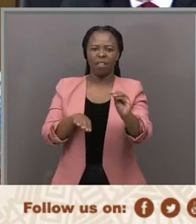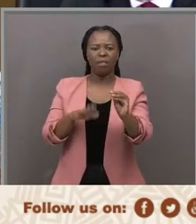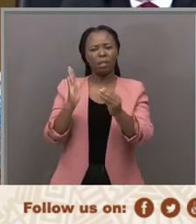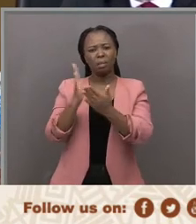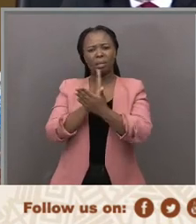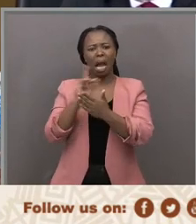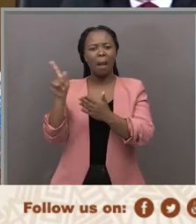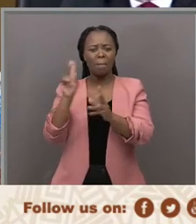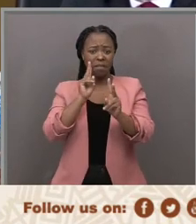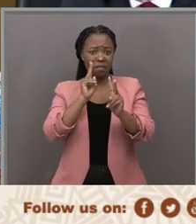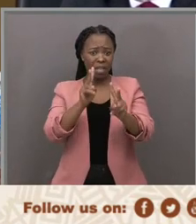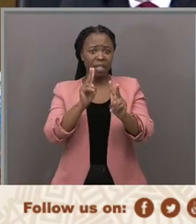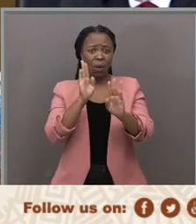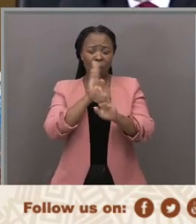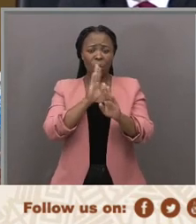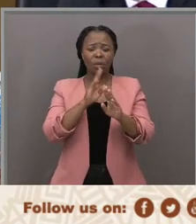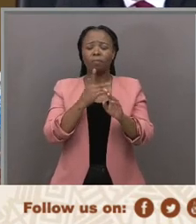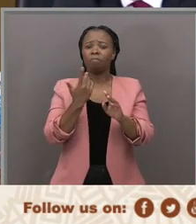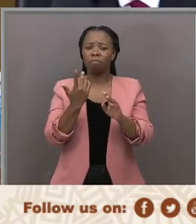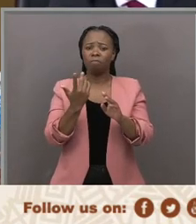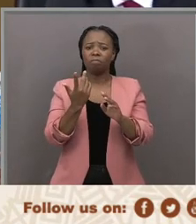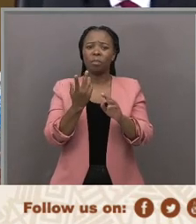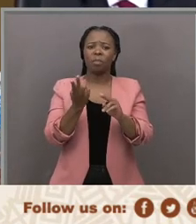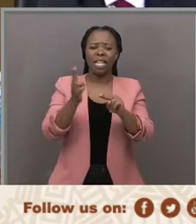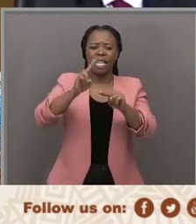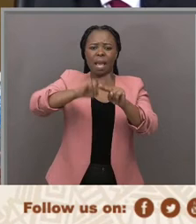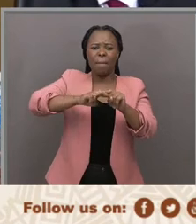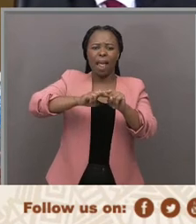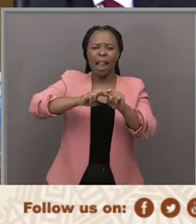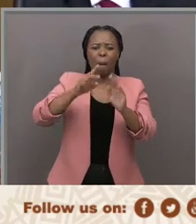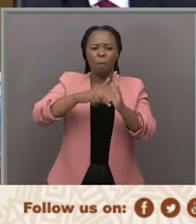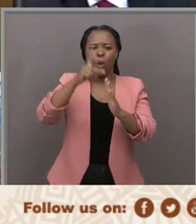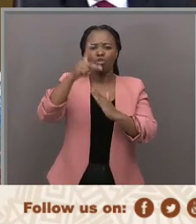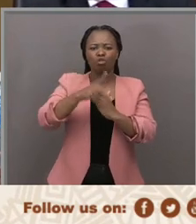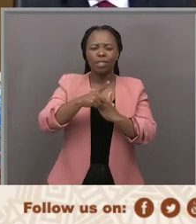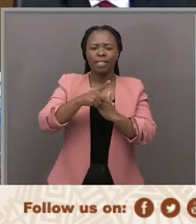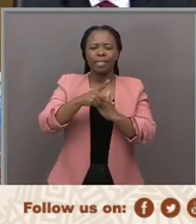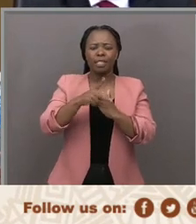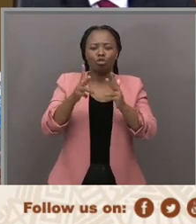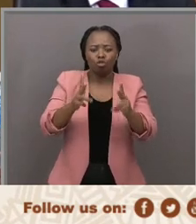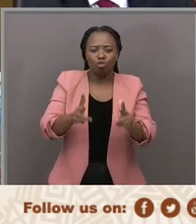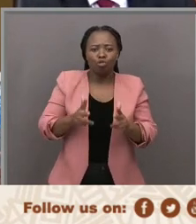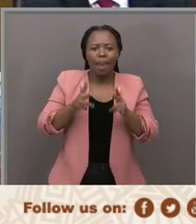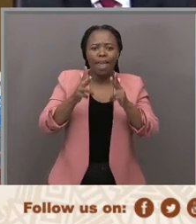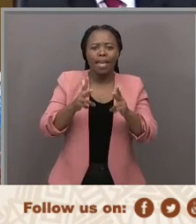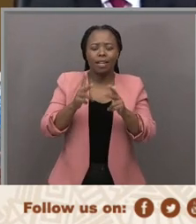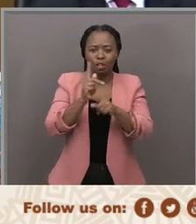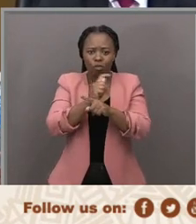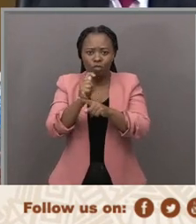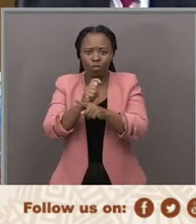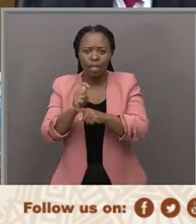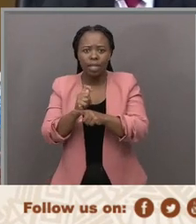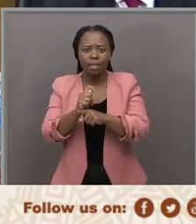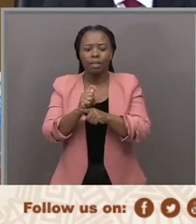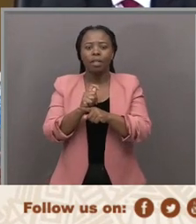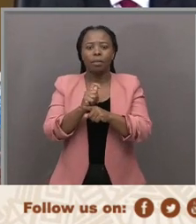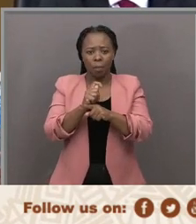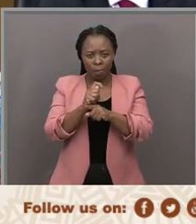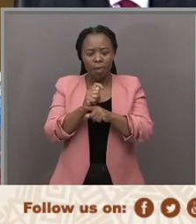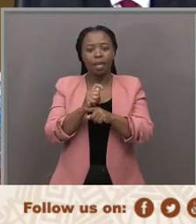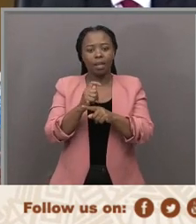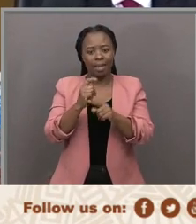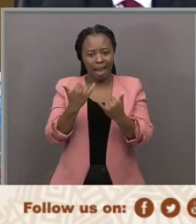of building trains, the Gibela project, trains, proper state-of-the-art trains are being